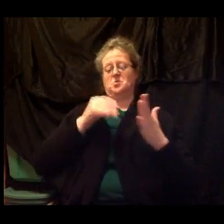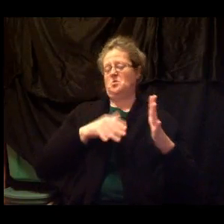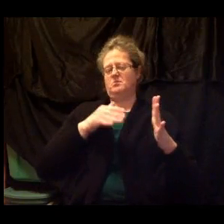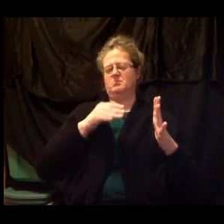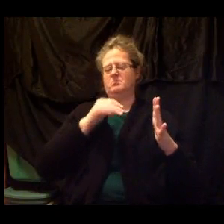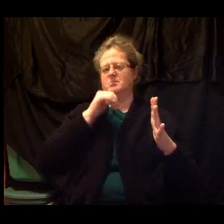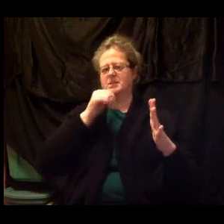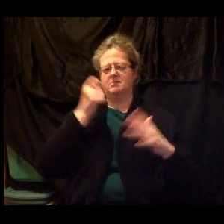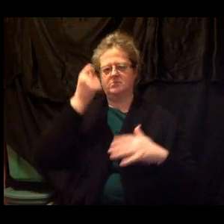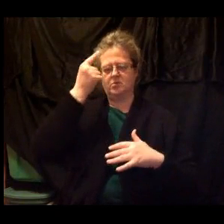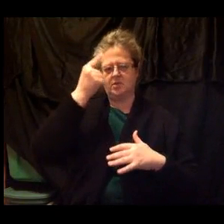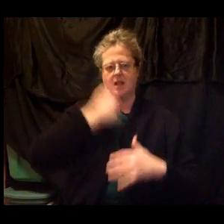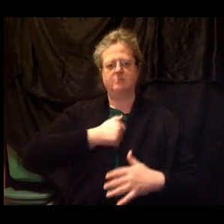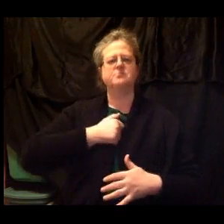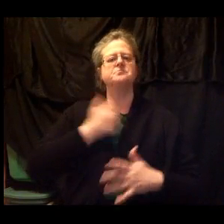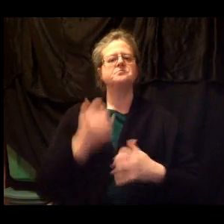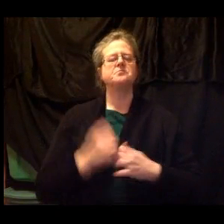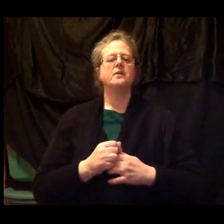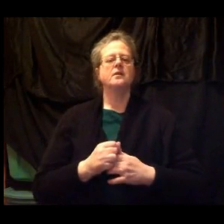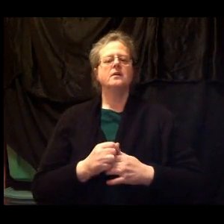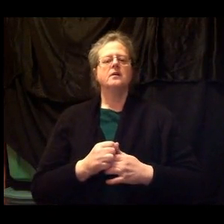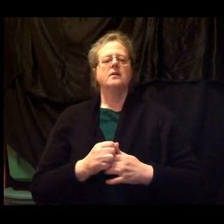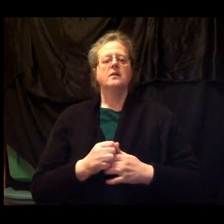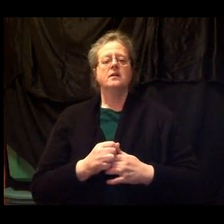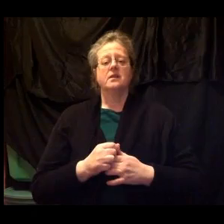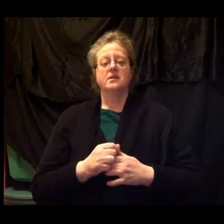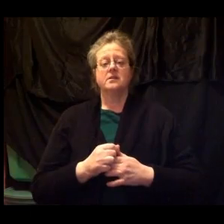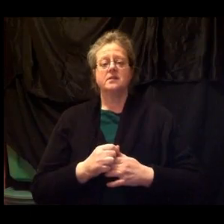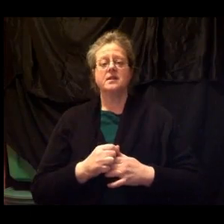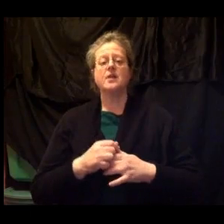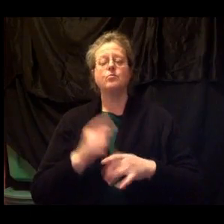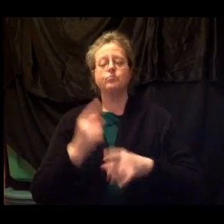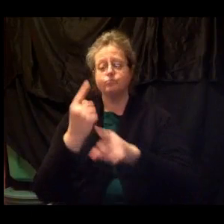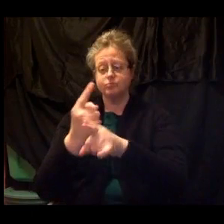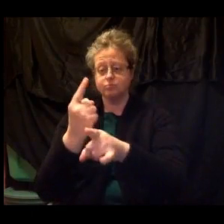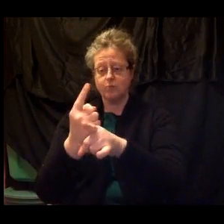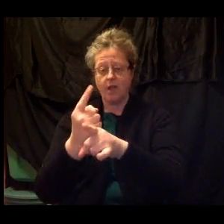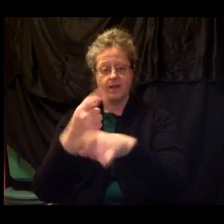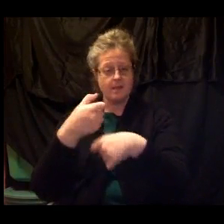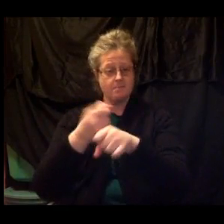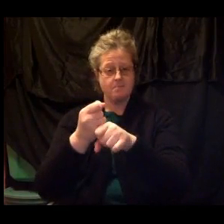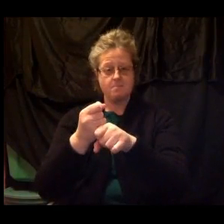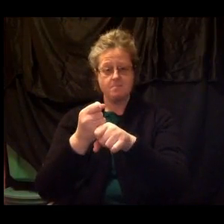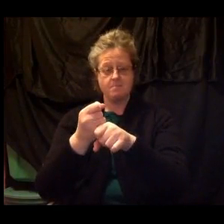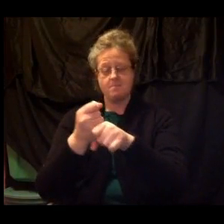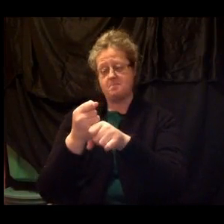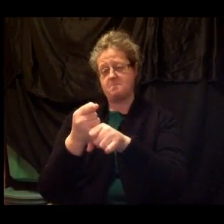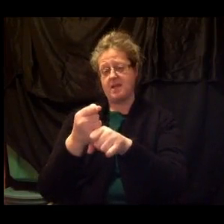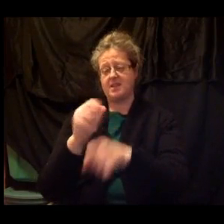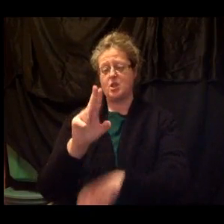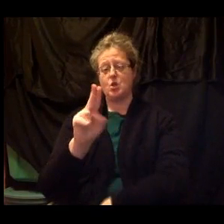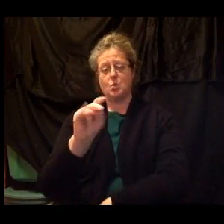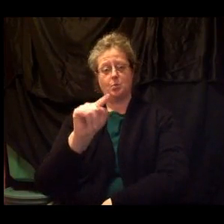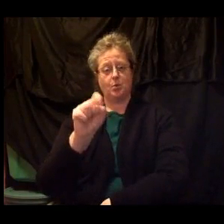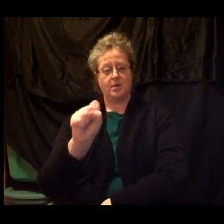larger. You do the same thing to find 2. You measure the unit, and good thing it wasn't any further. I would reach it.